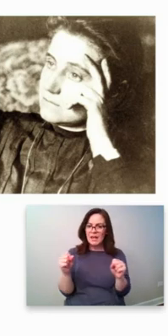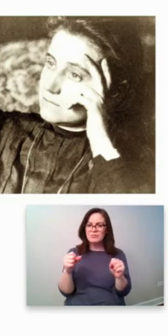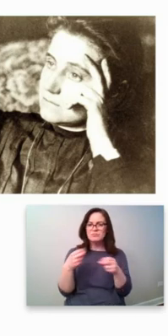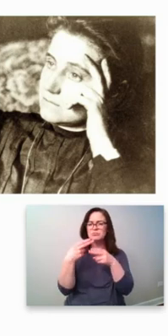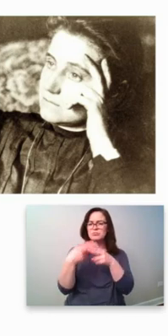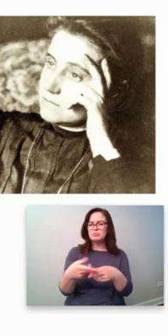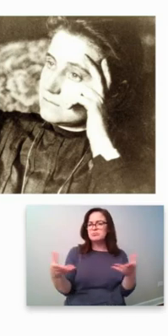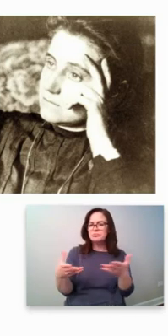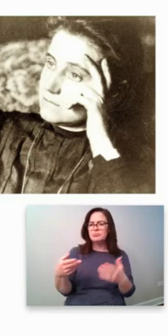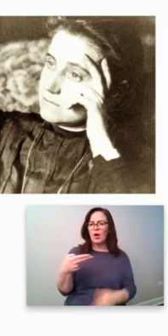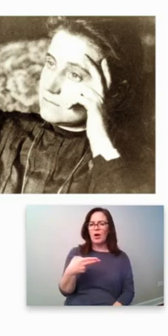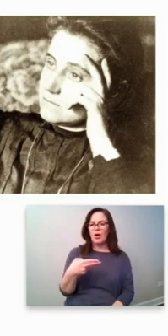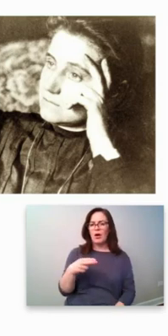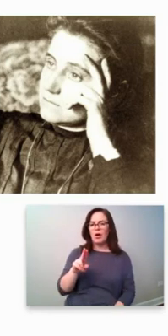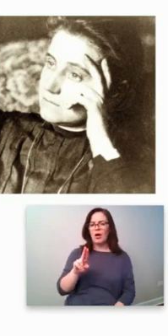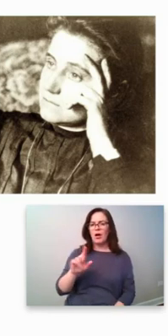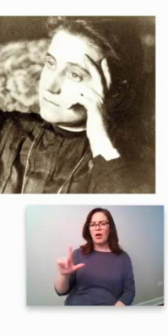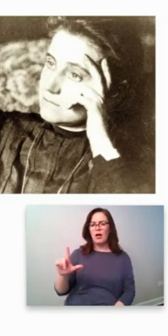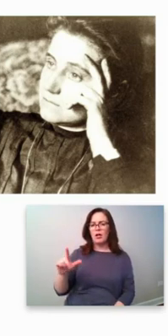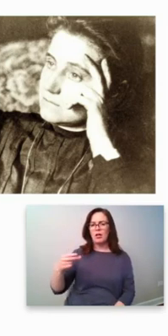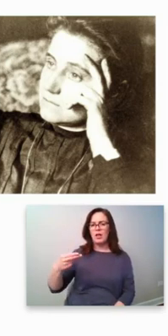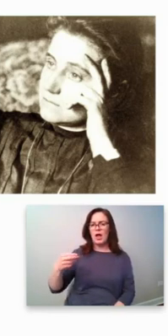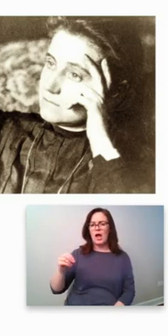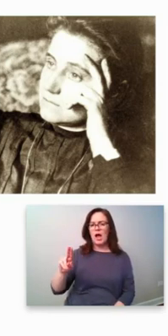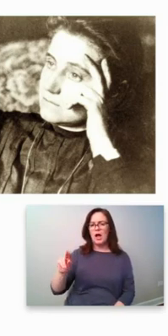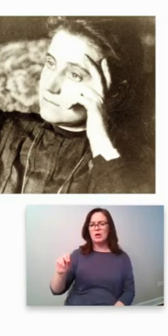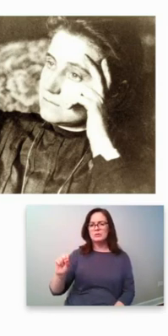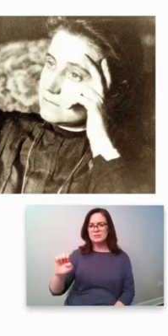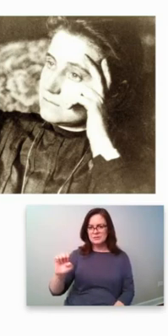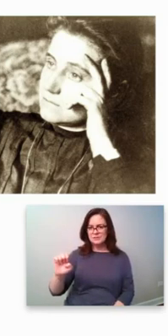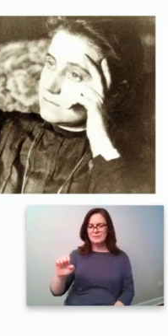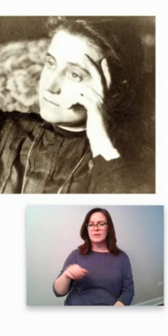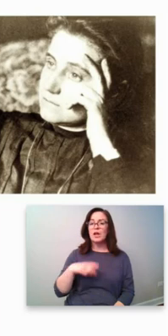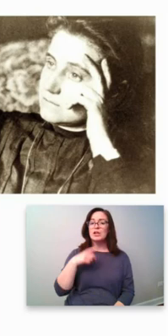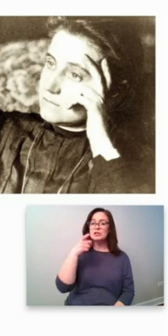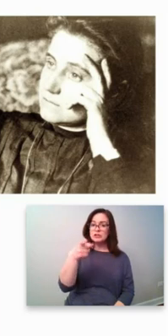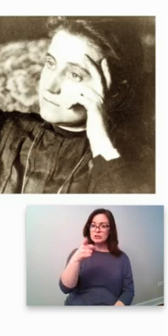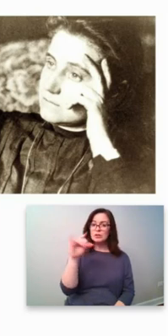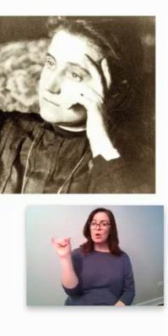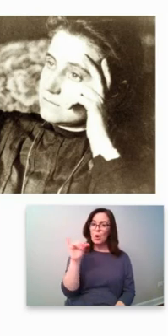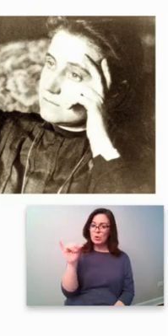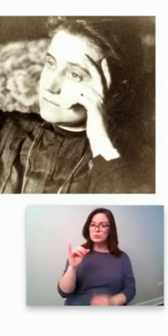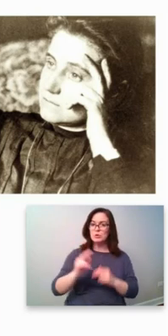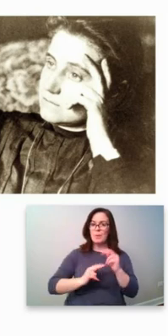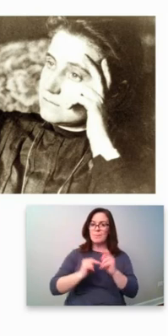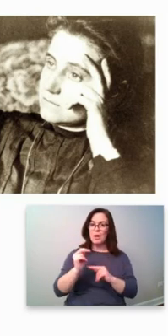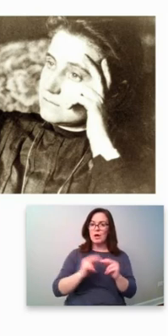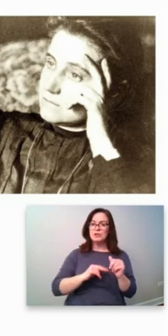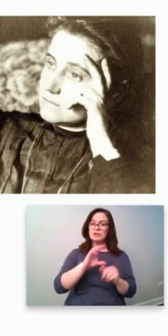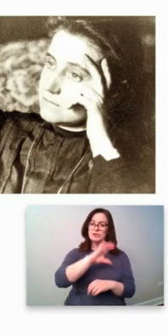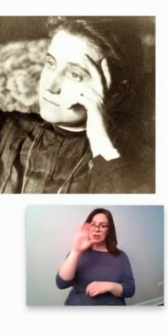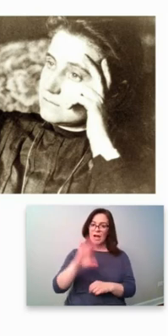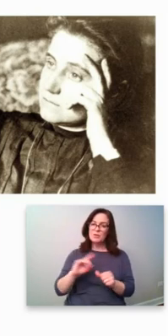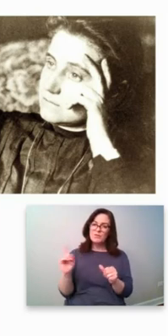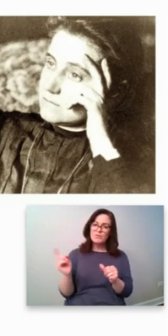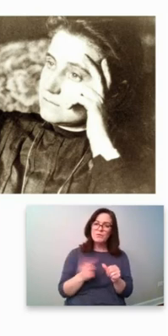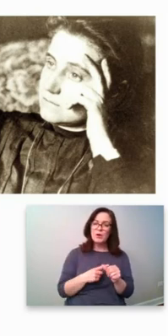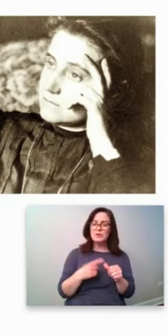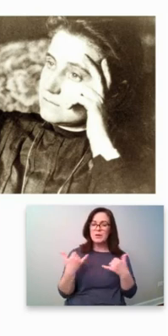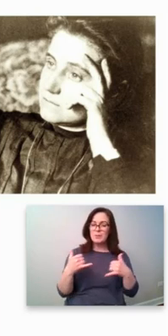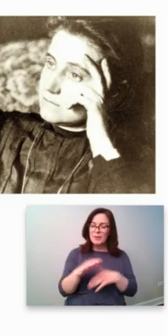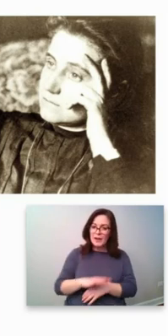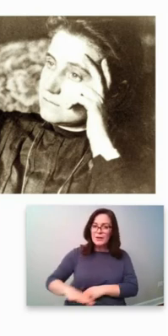built Chicago's first playground. Jane Addams saw a problem in her community and solved